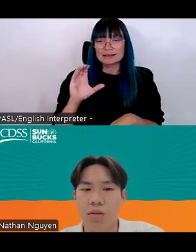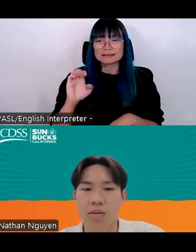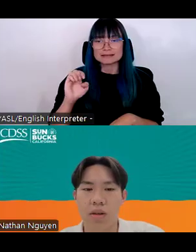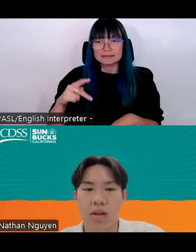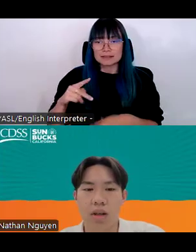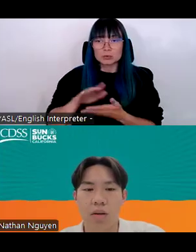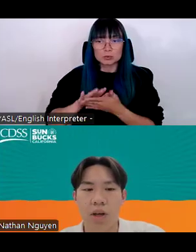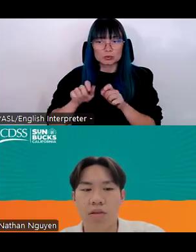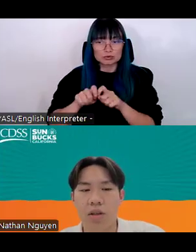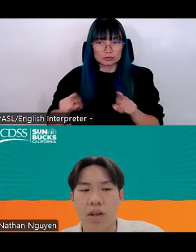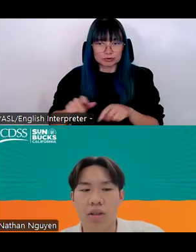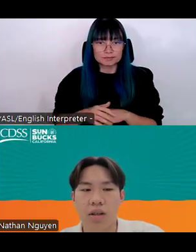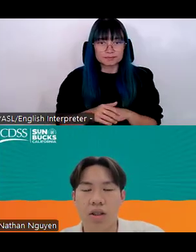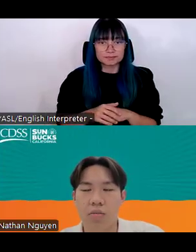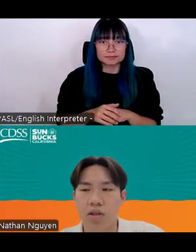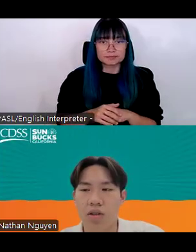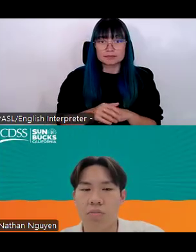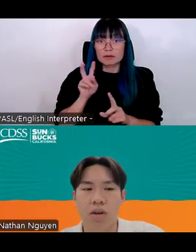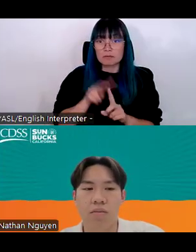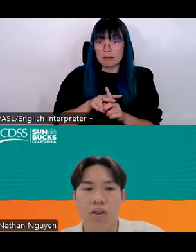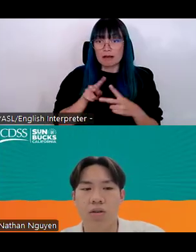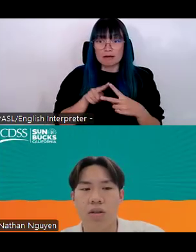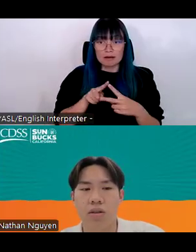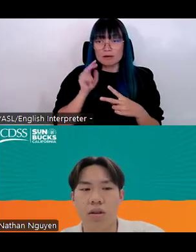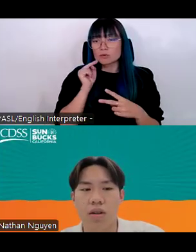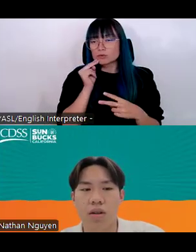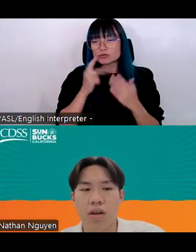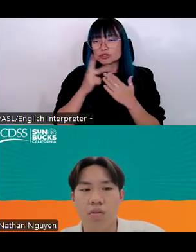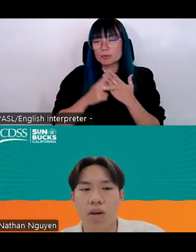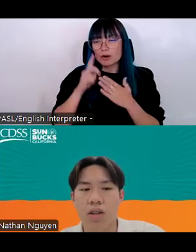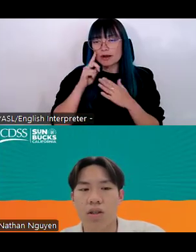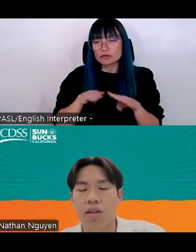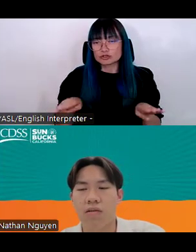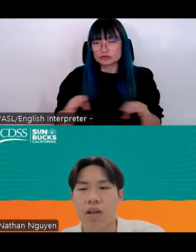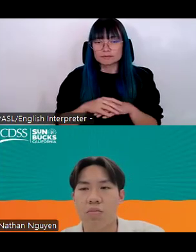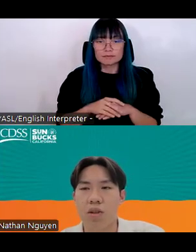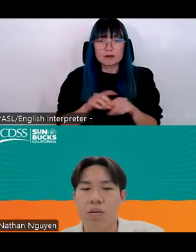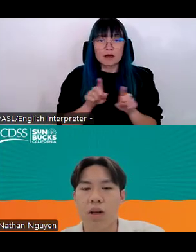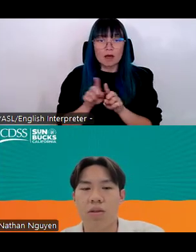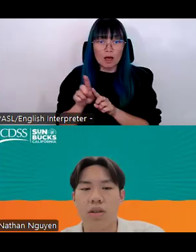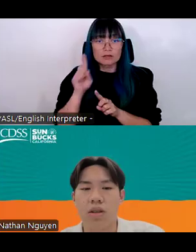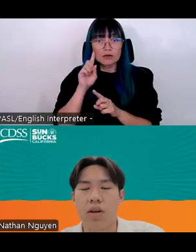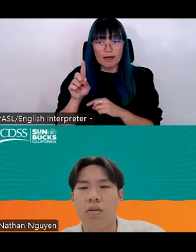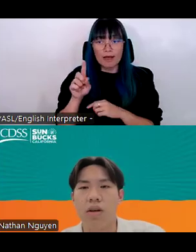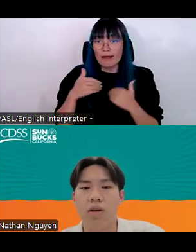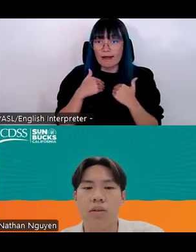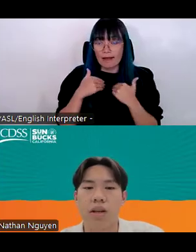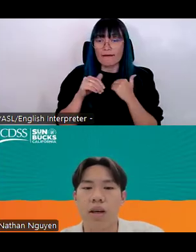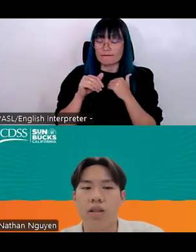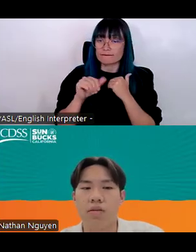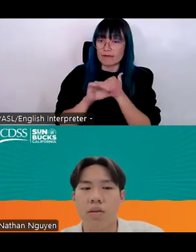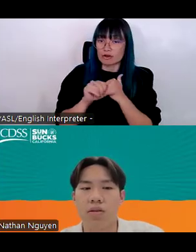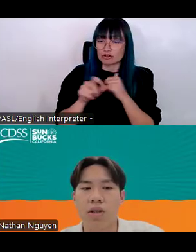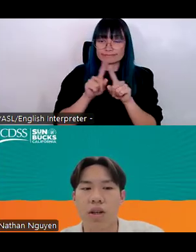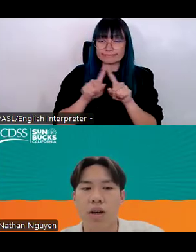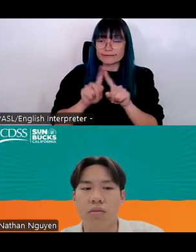to distribute. Apply for Sunbucks, a summer nutrition program for children. We also have these flyers in multiple languages available on our website,